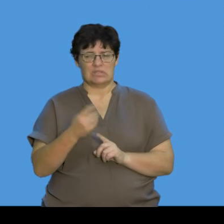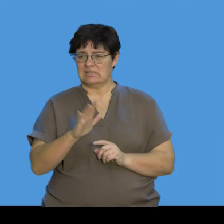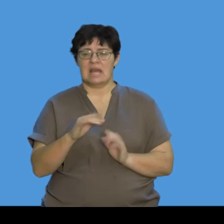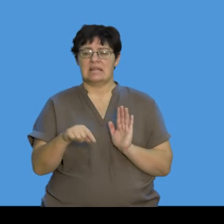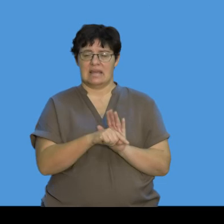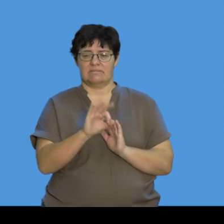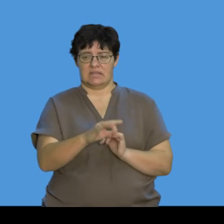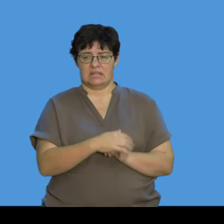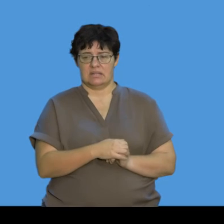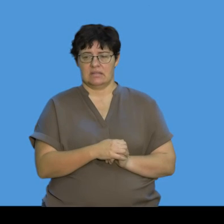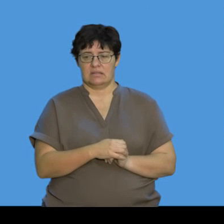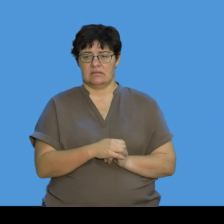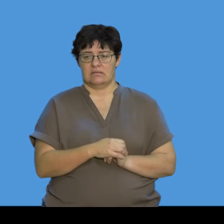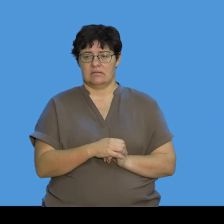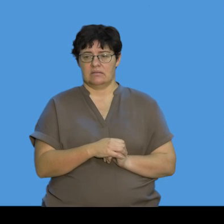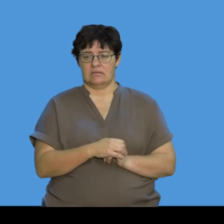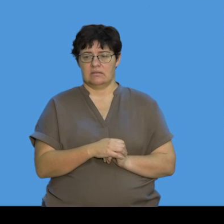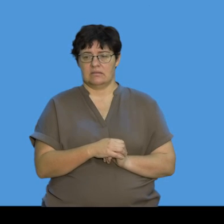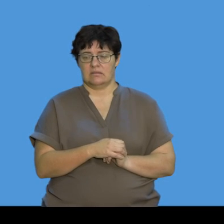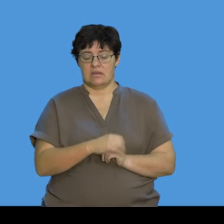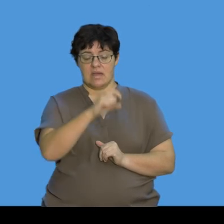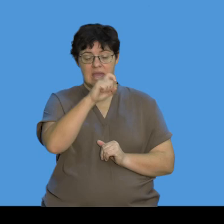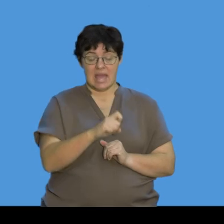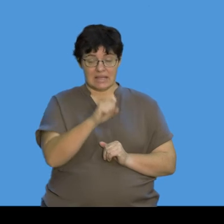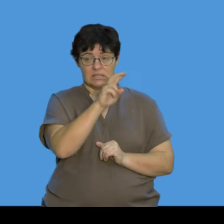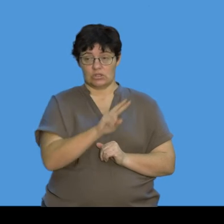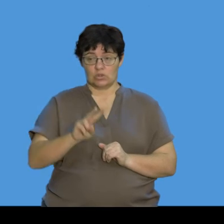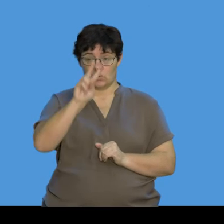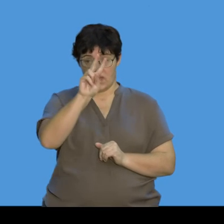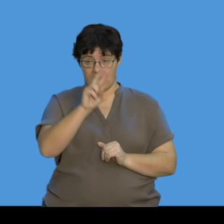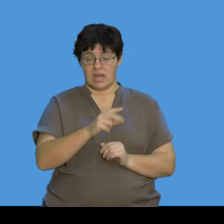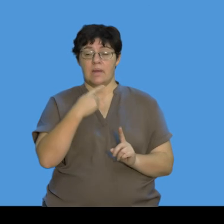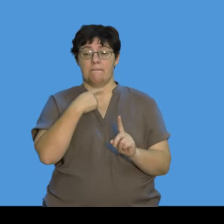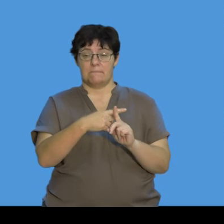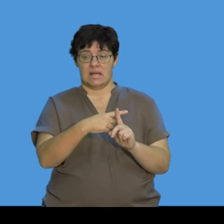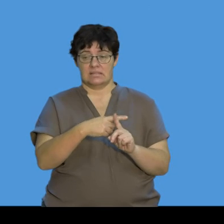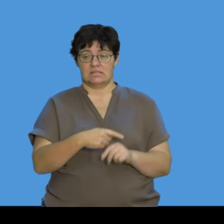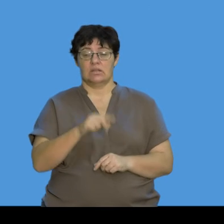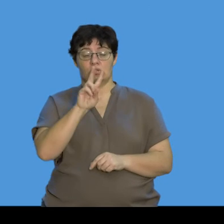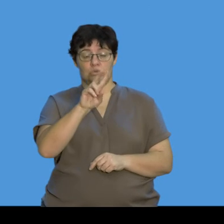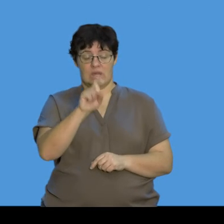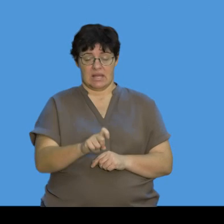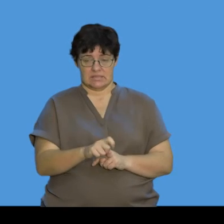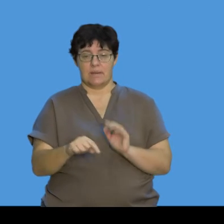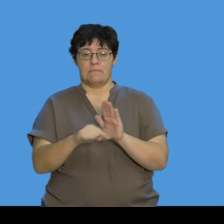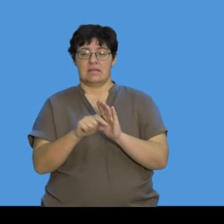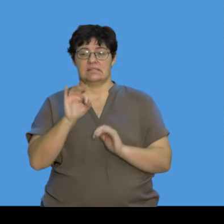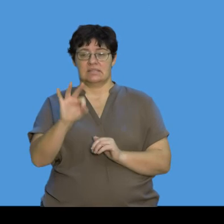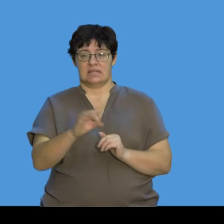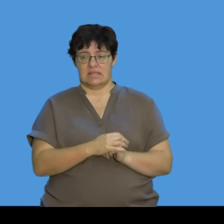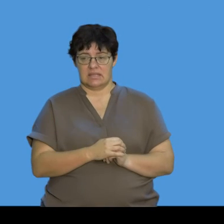positive 3. So this will be x squared plus 2x minus